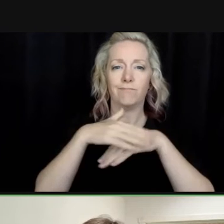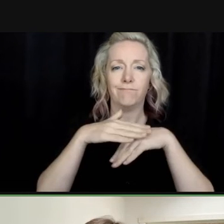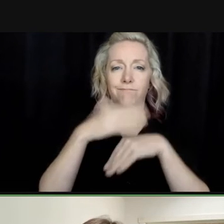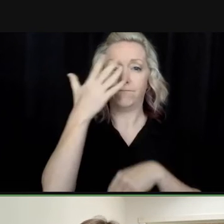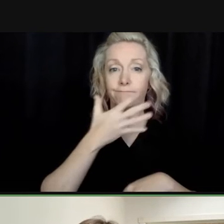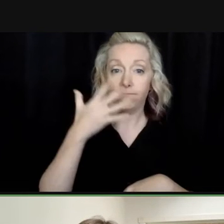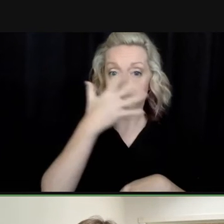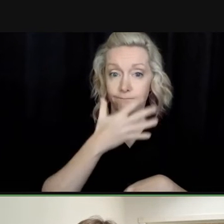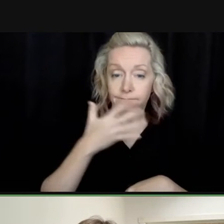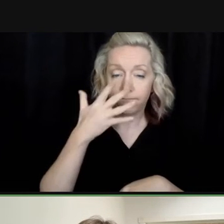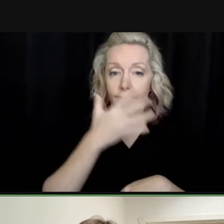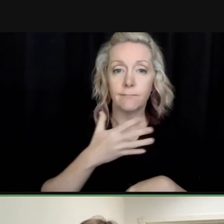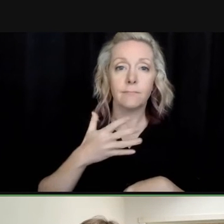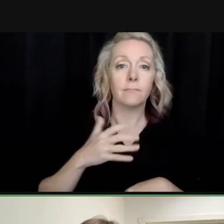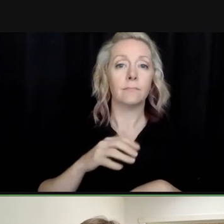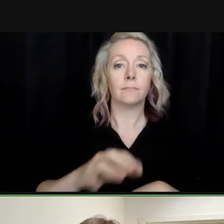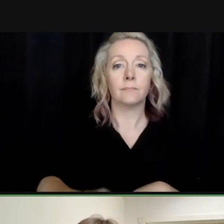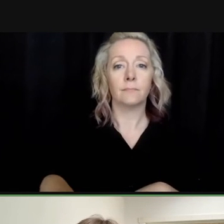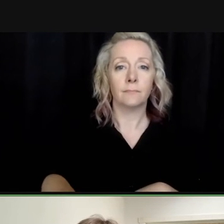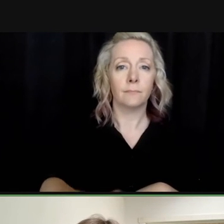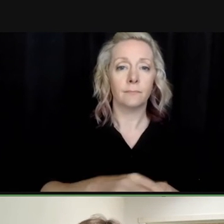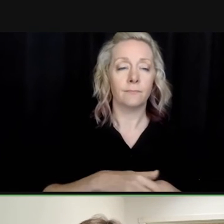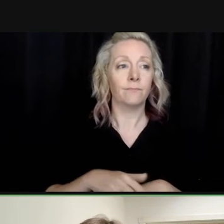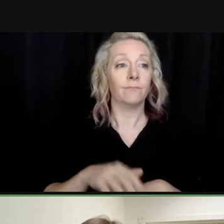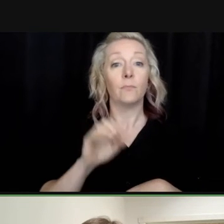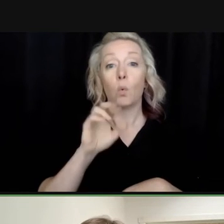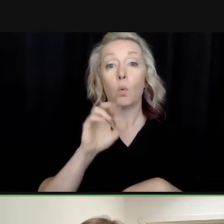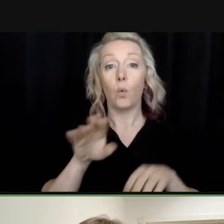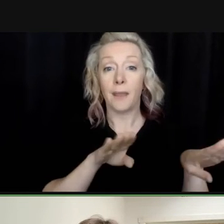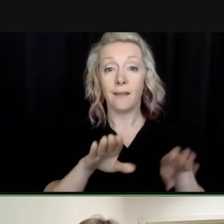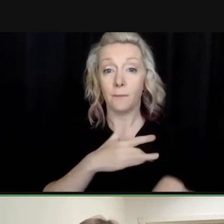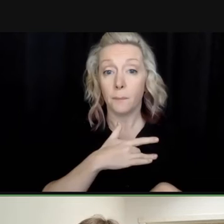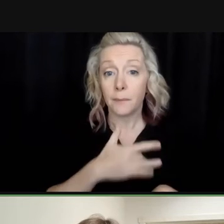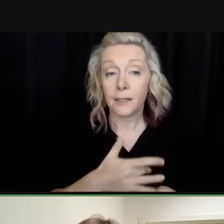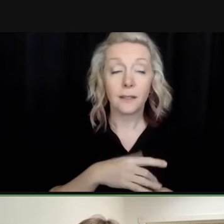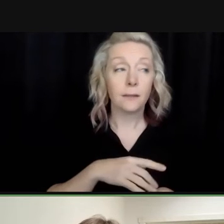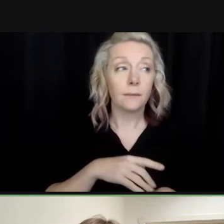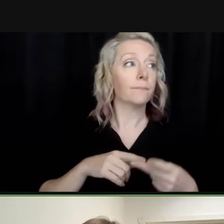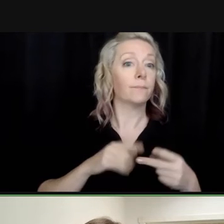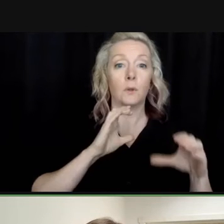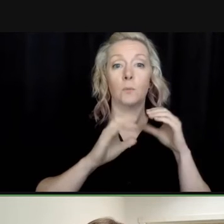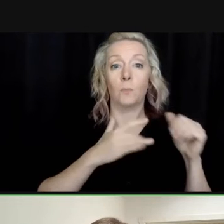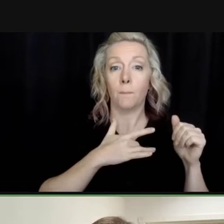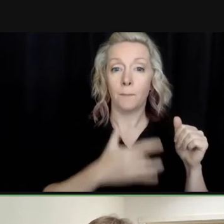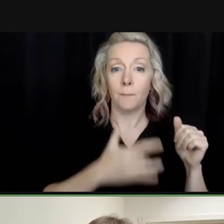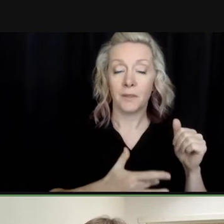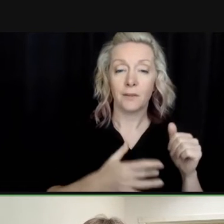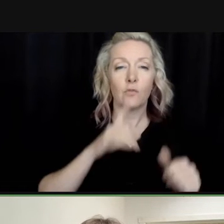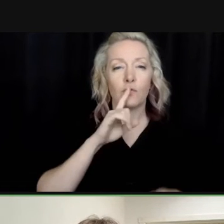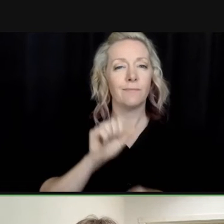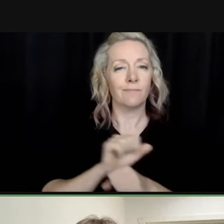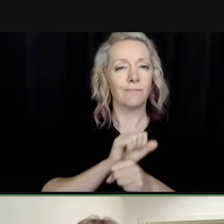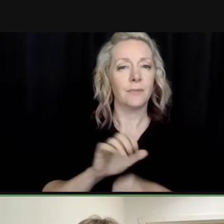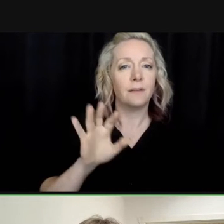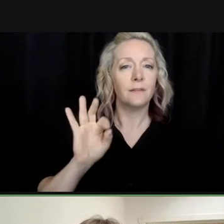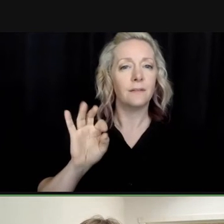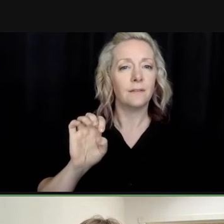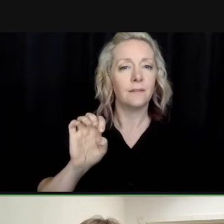see physically in the person or in how they behave, how they communicate, how they interact, and they may make